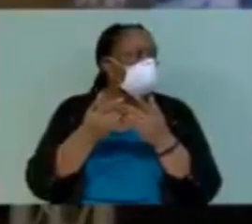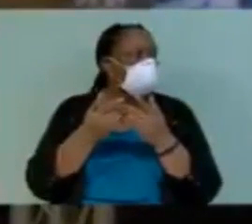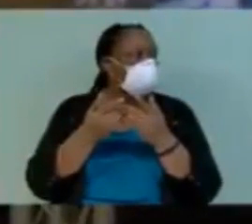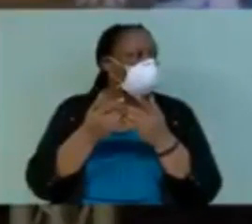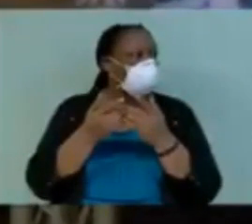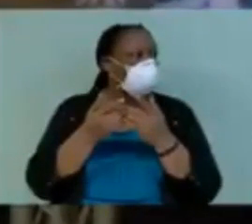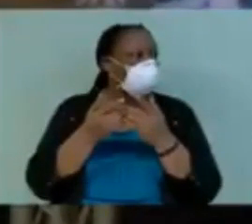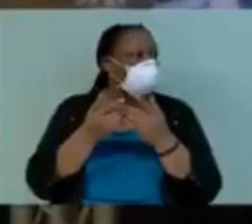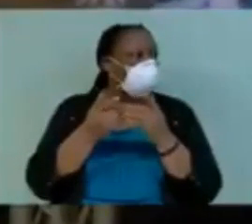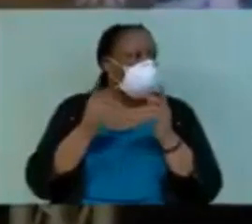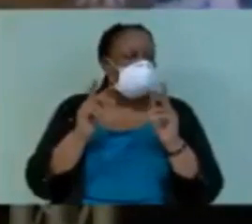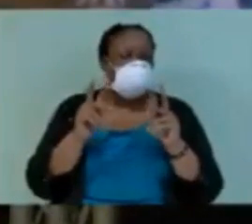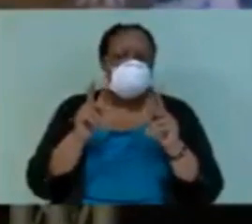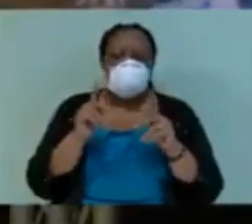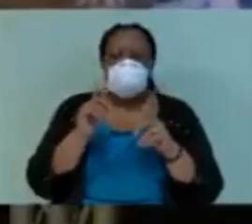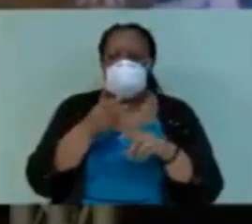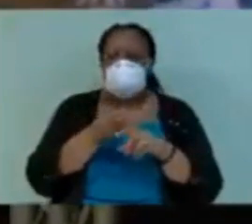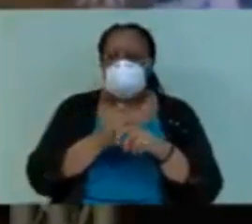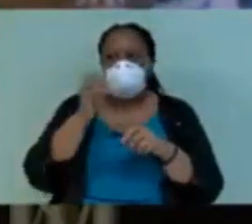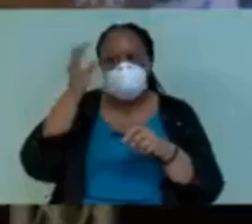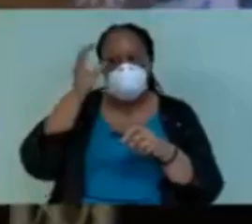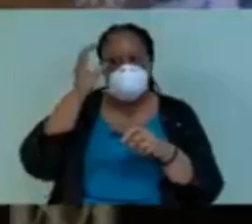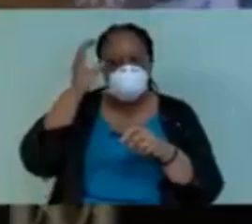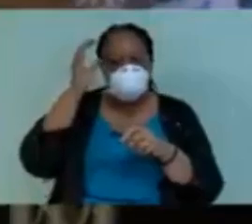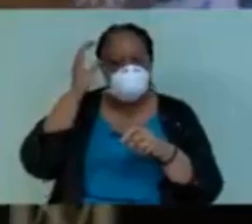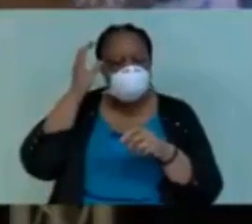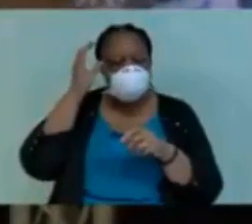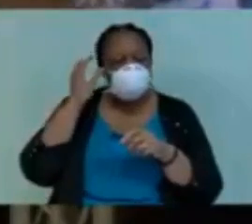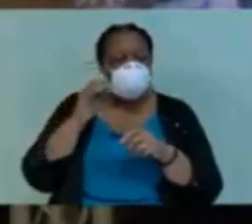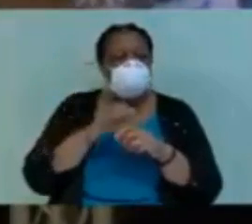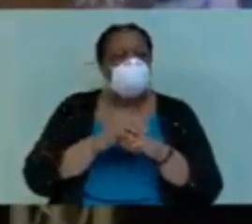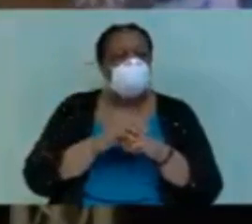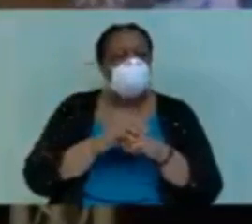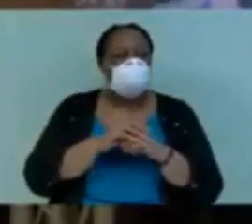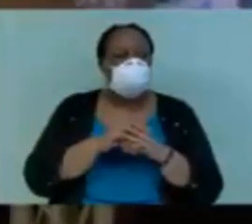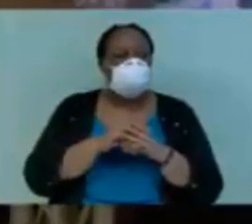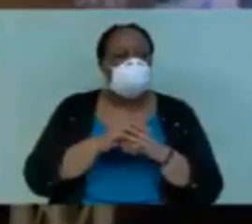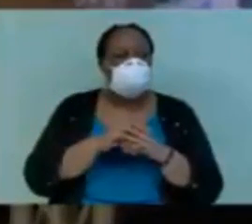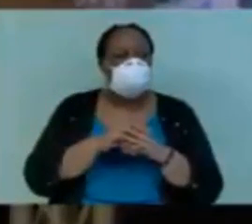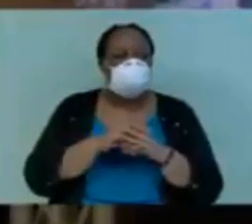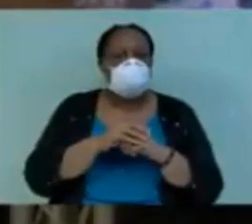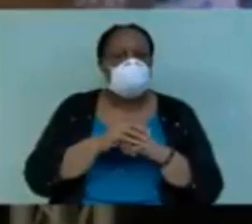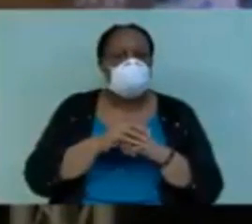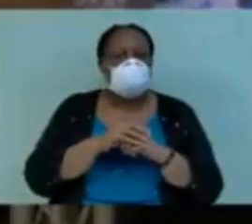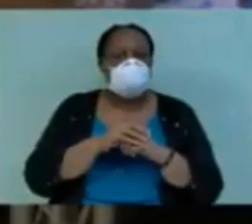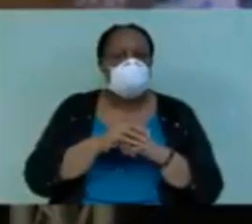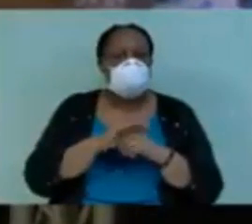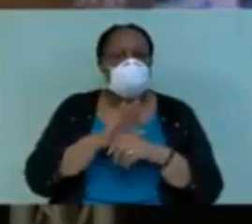dialogue between the government, agencies, and the students, parents who are studying in